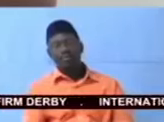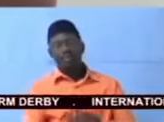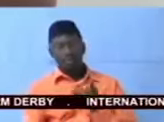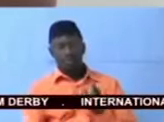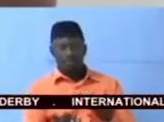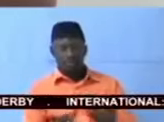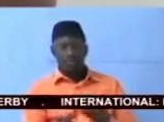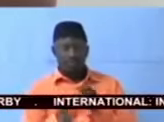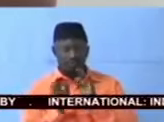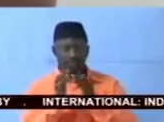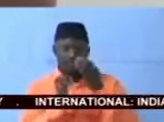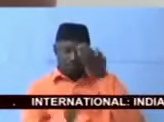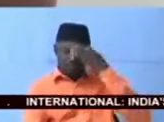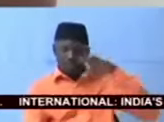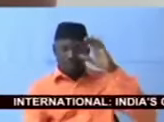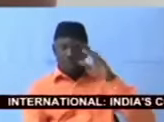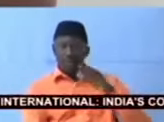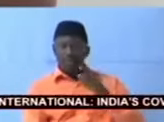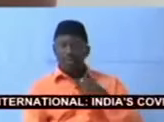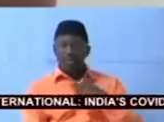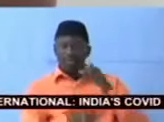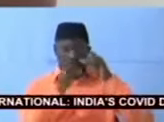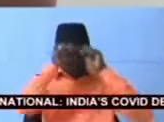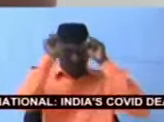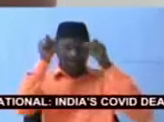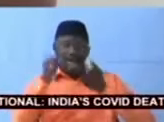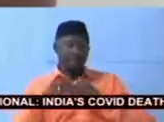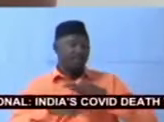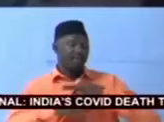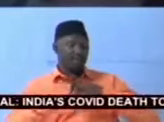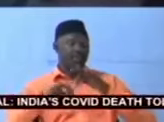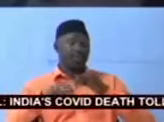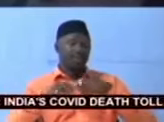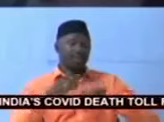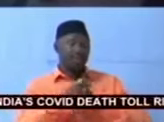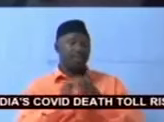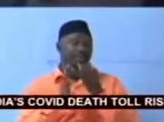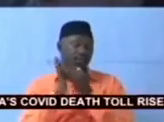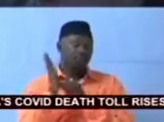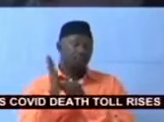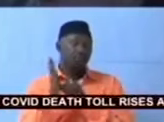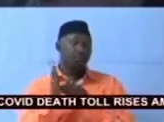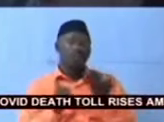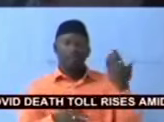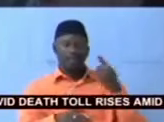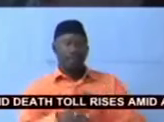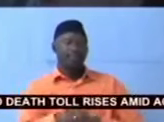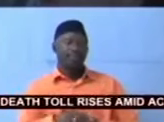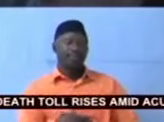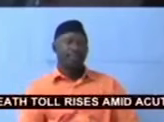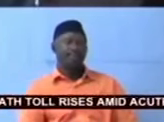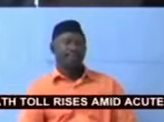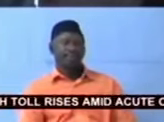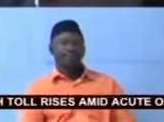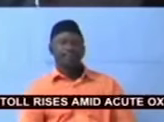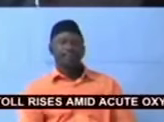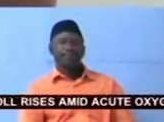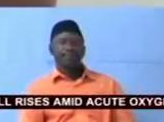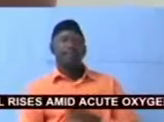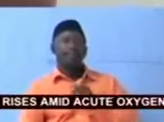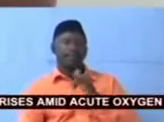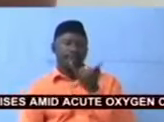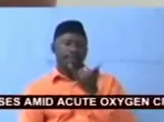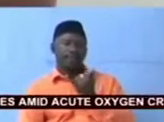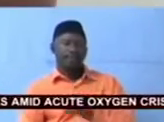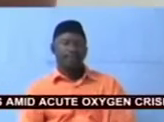was interest by the state in this matter. Wax nga commission bi nak né njité réew mi amon na ajo ci layo bobu. Yes.